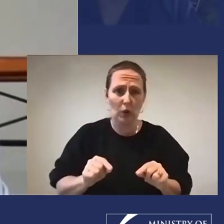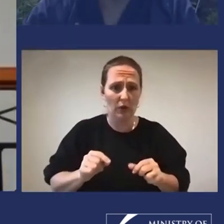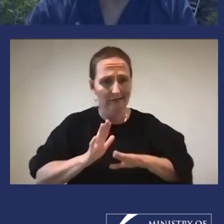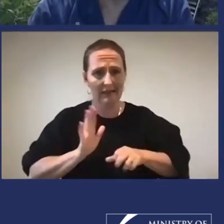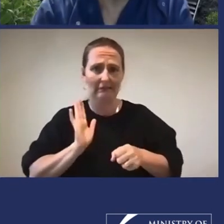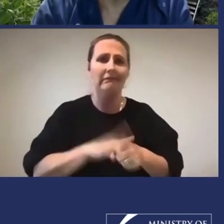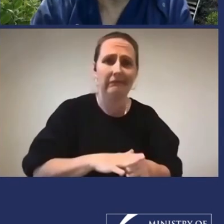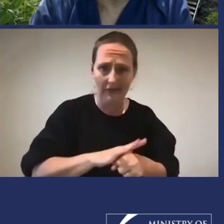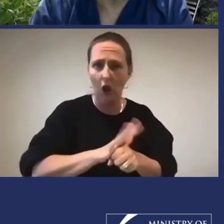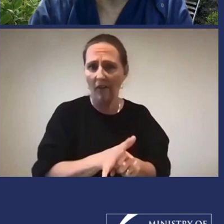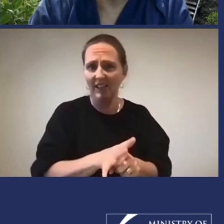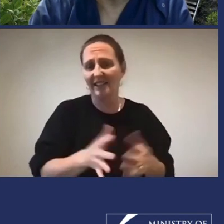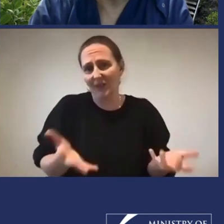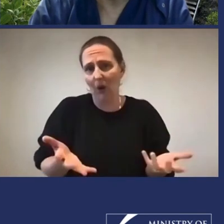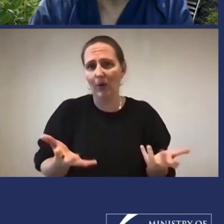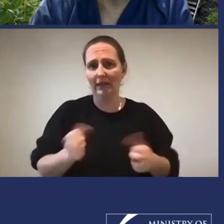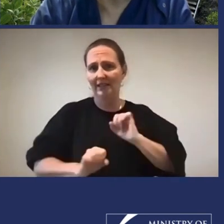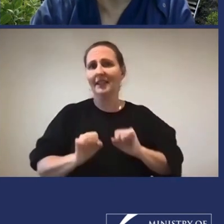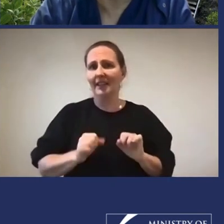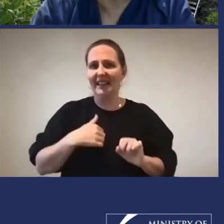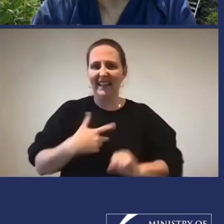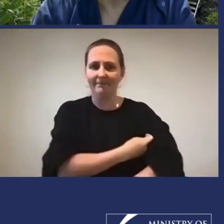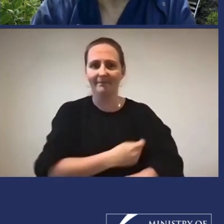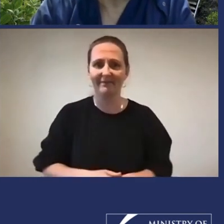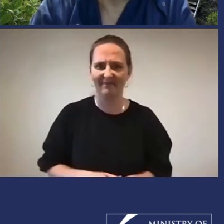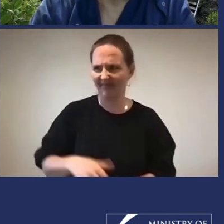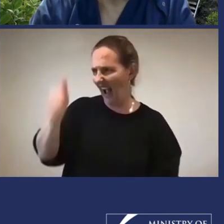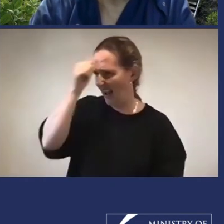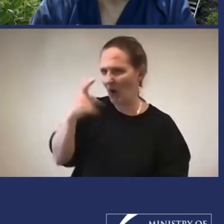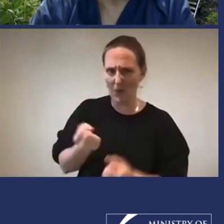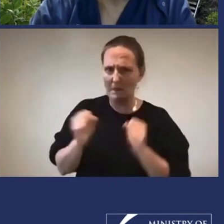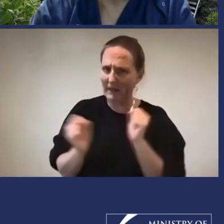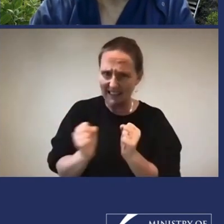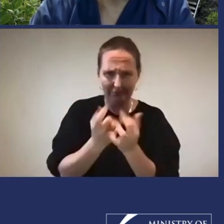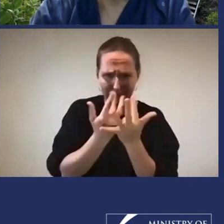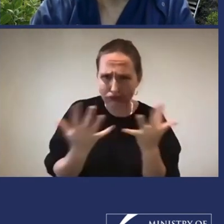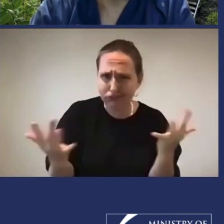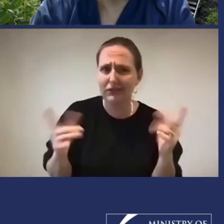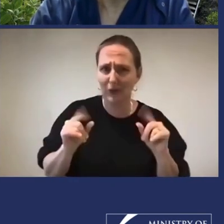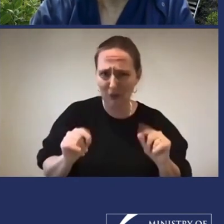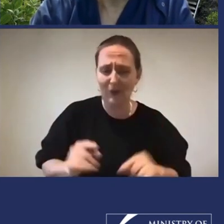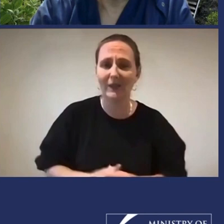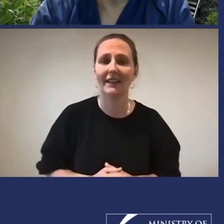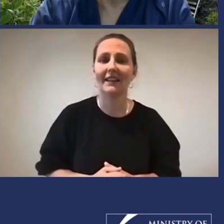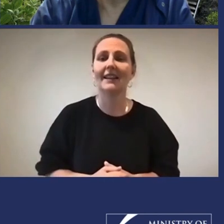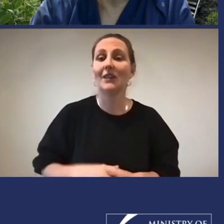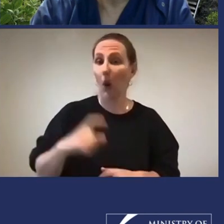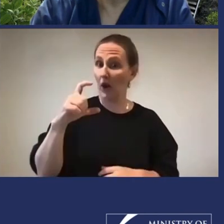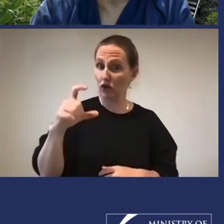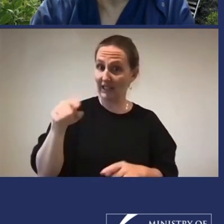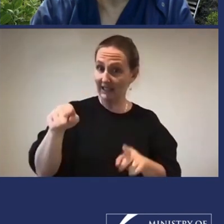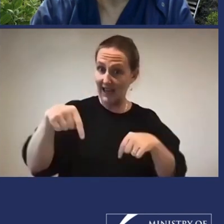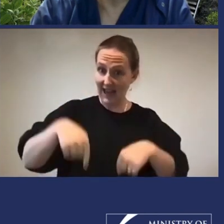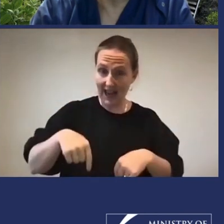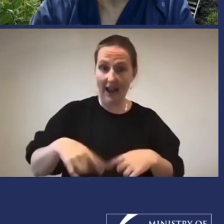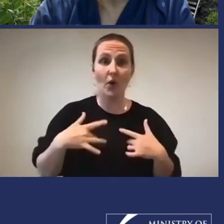Yeah, I know, as if you guys haven't got enough on, we've got to throw this into the mix. So Chris will be with us for the rest of this live, and she's also the chair of